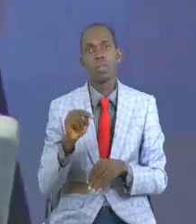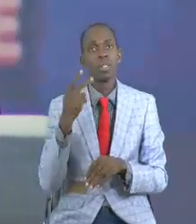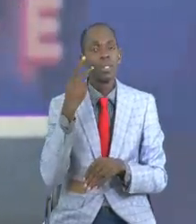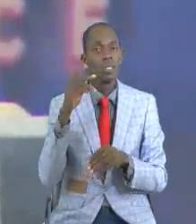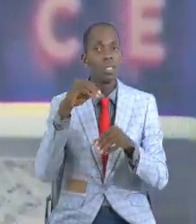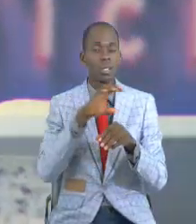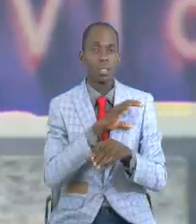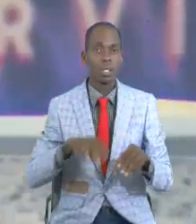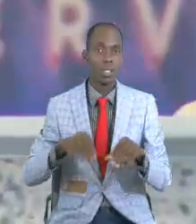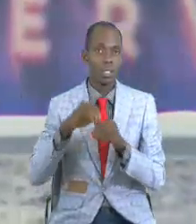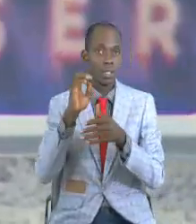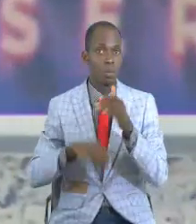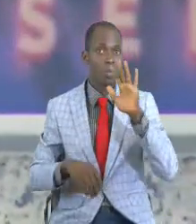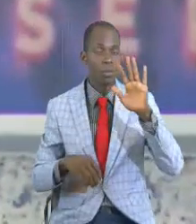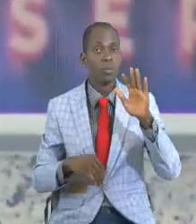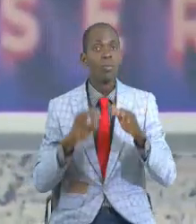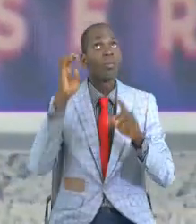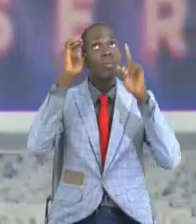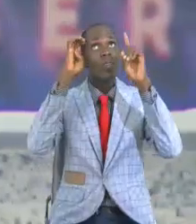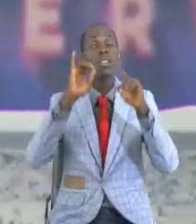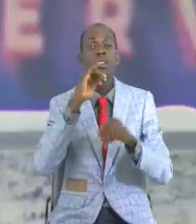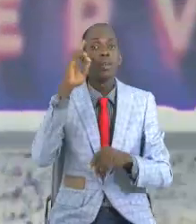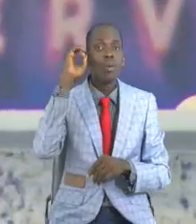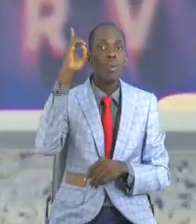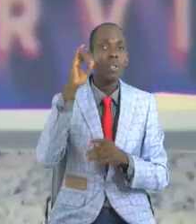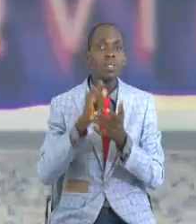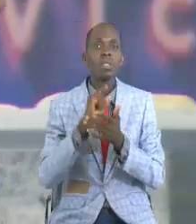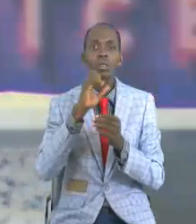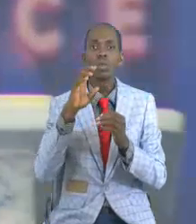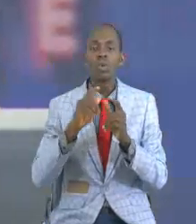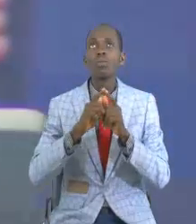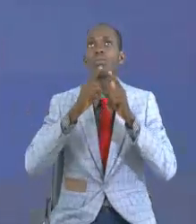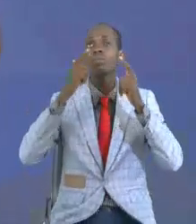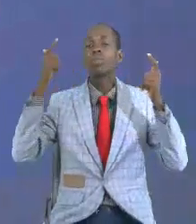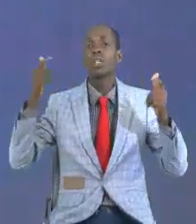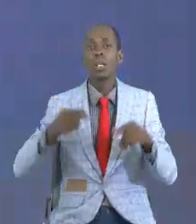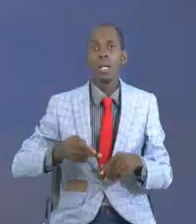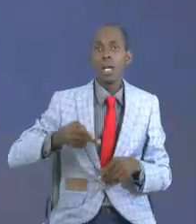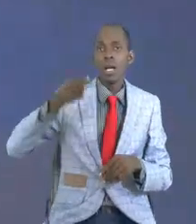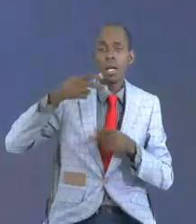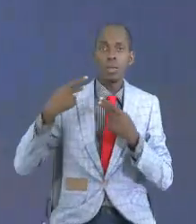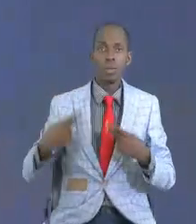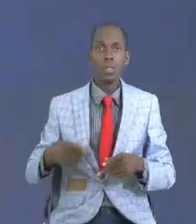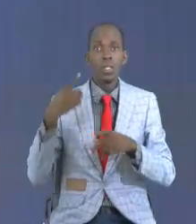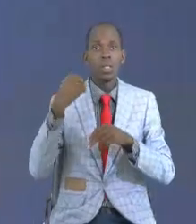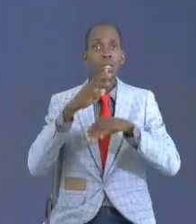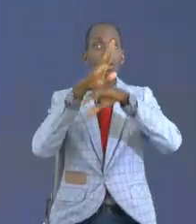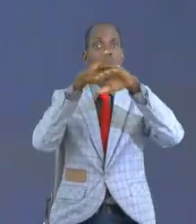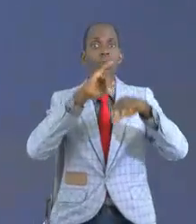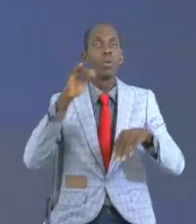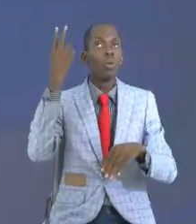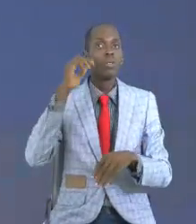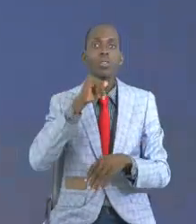5, and he's the one that is so great a high priest. The calling was not by himself.